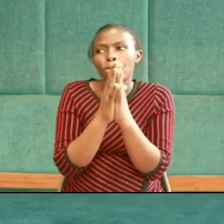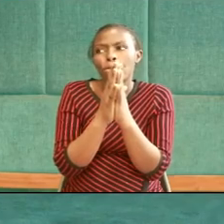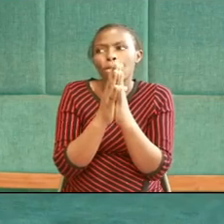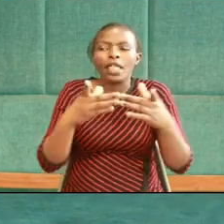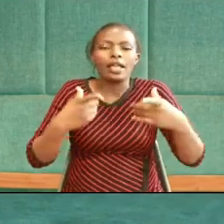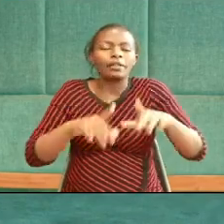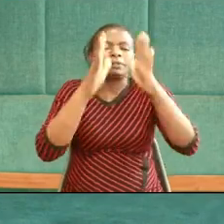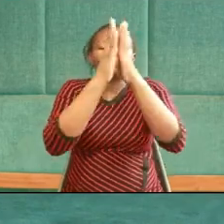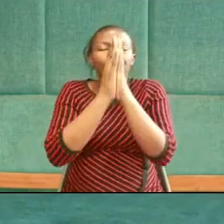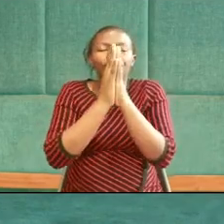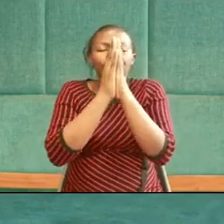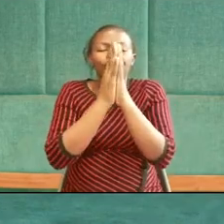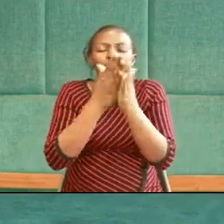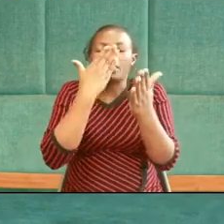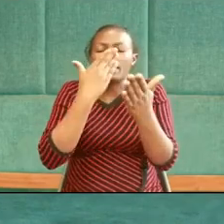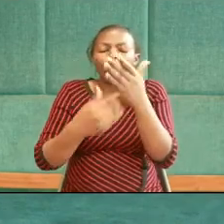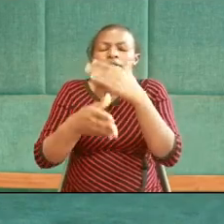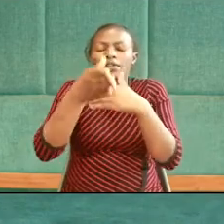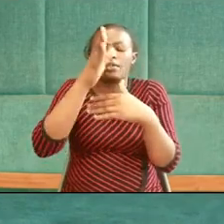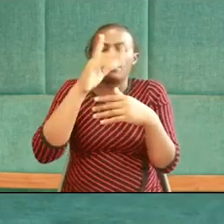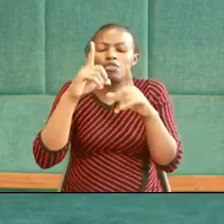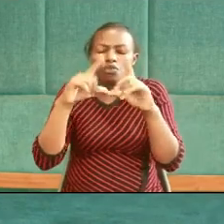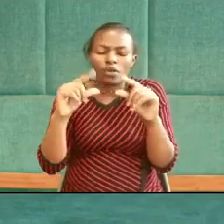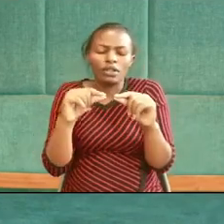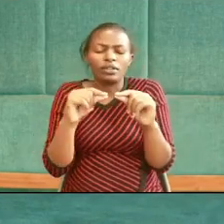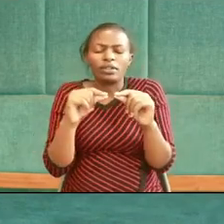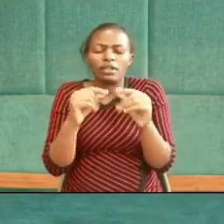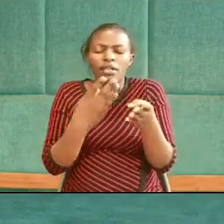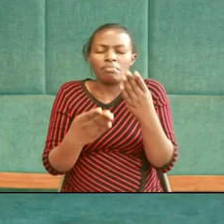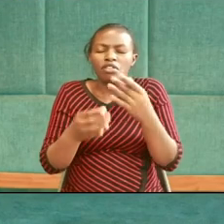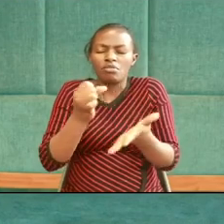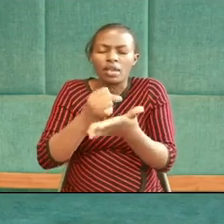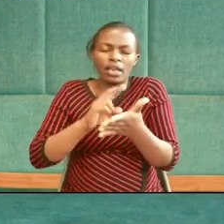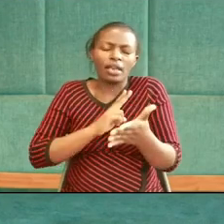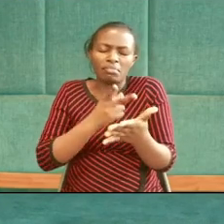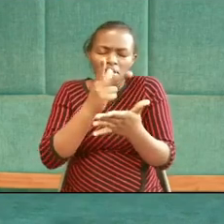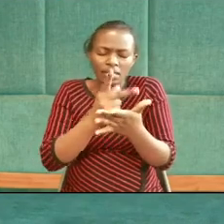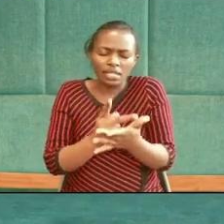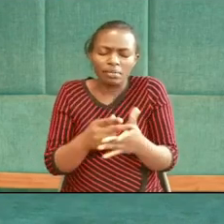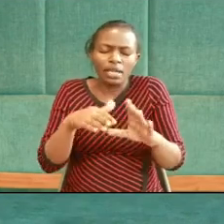Let us pray. Thank you, God, for your word. May you help us to keep it